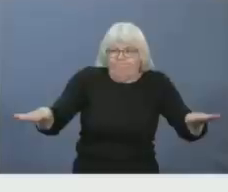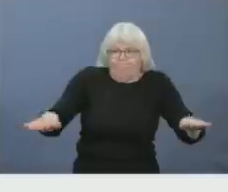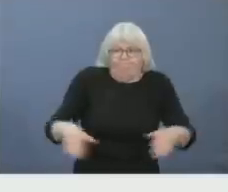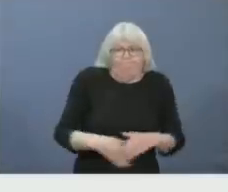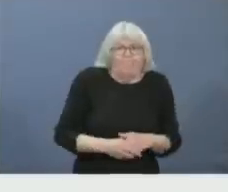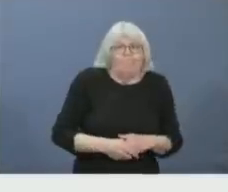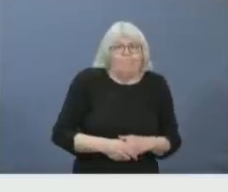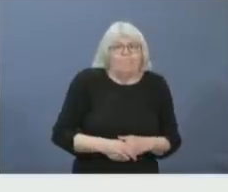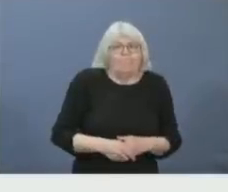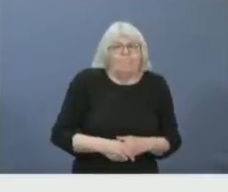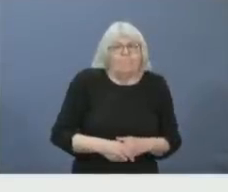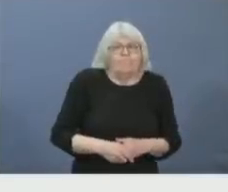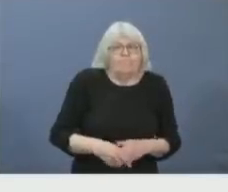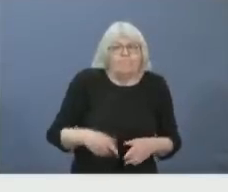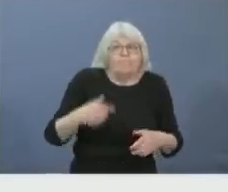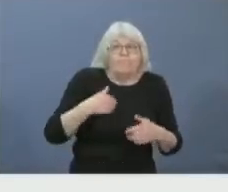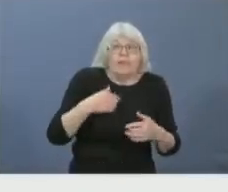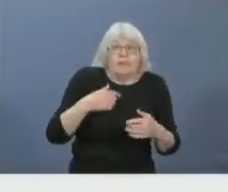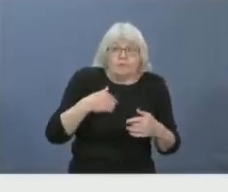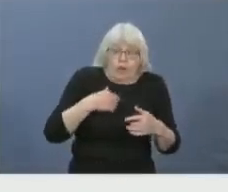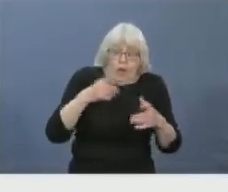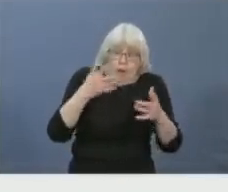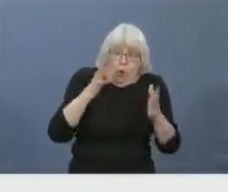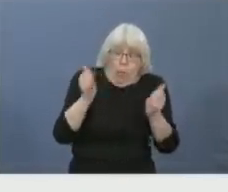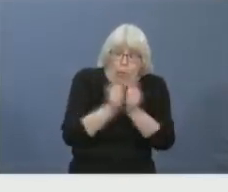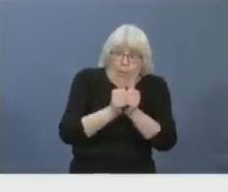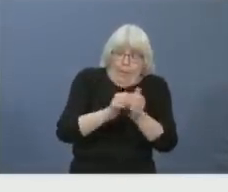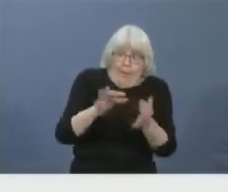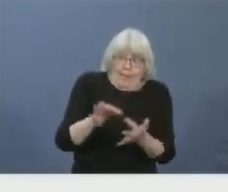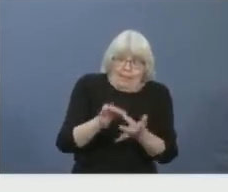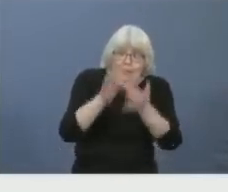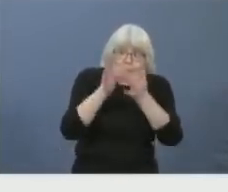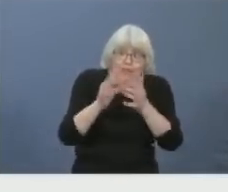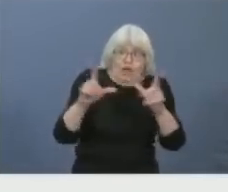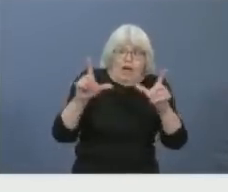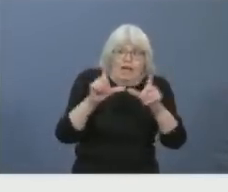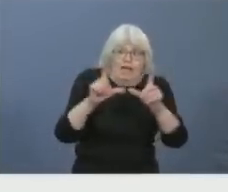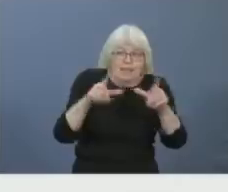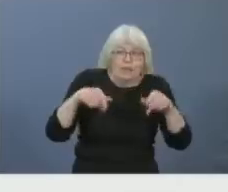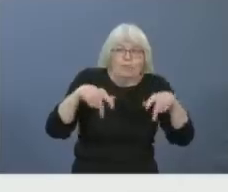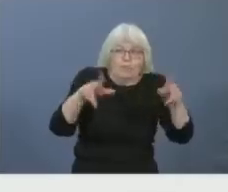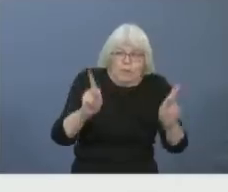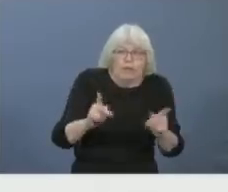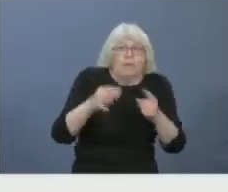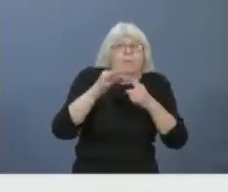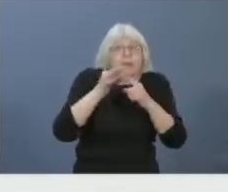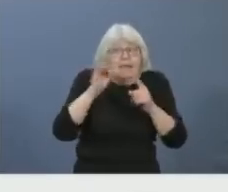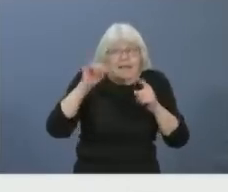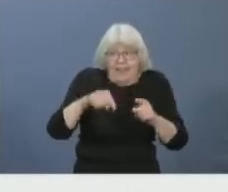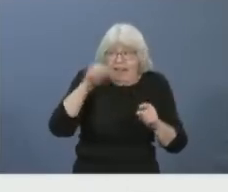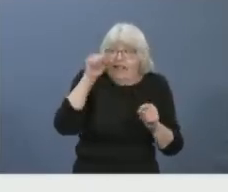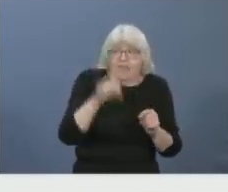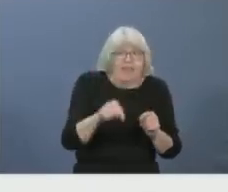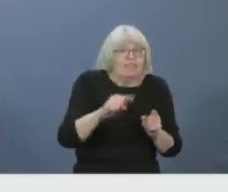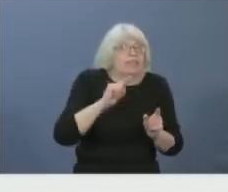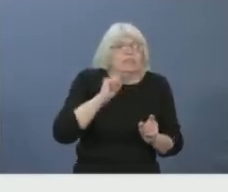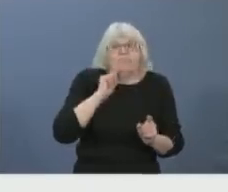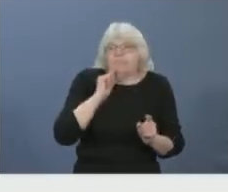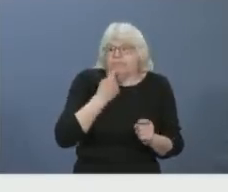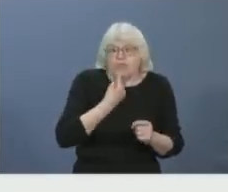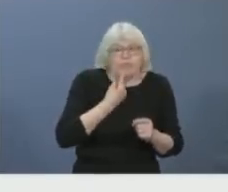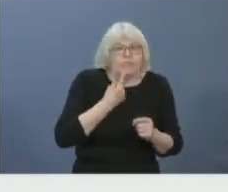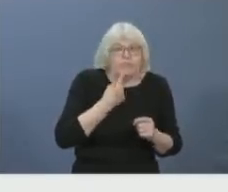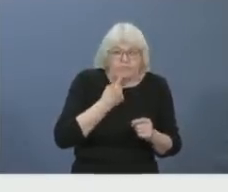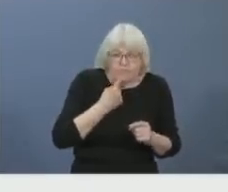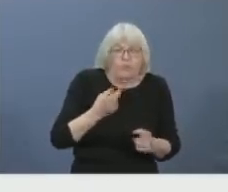got to deal with your local NRR office on that. We're in a very serious situation in this province, and we need to take the steps